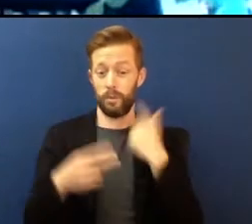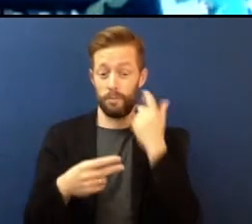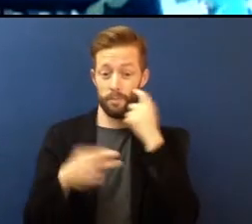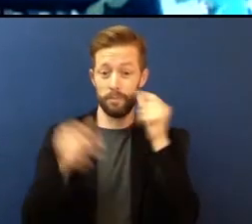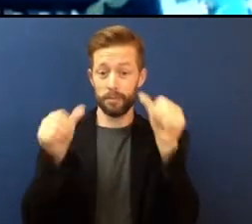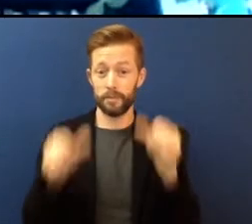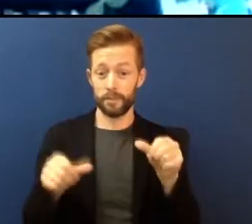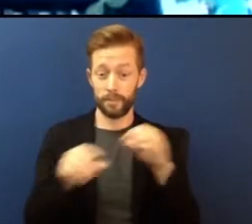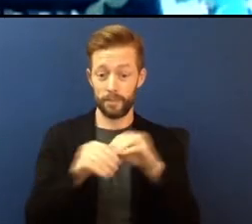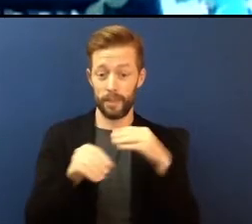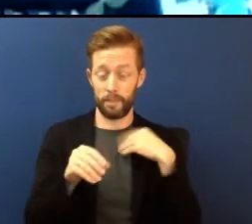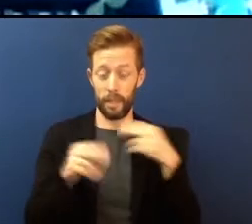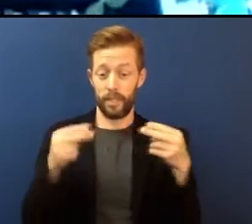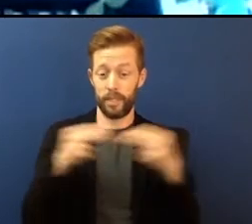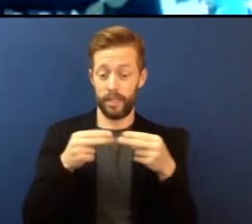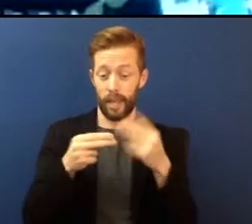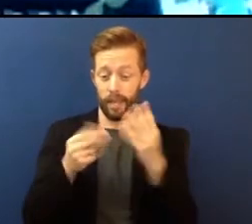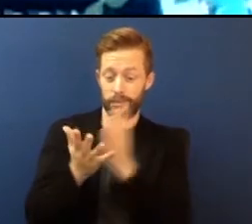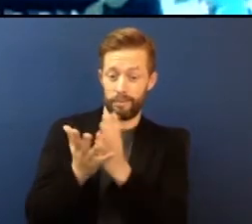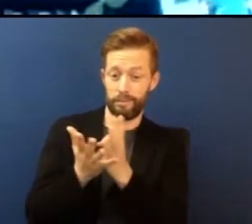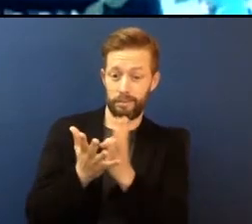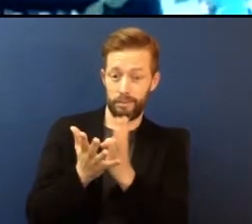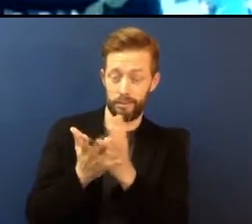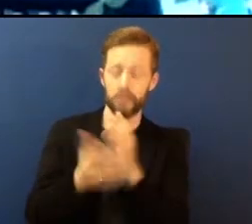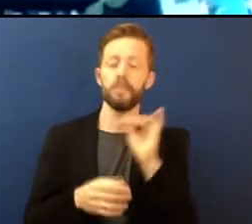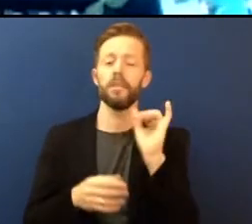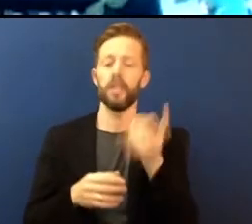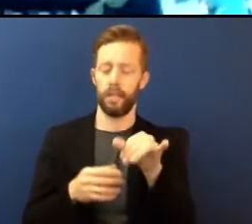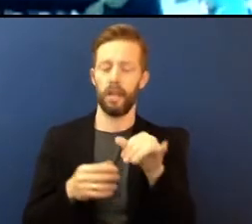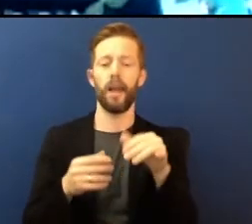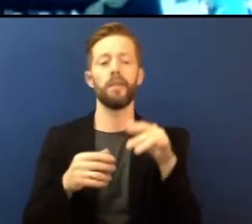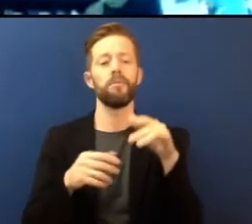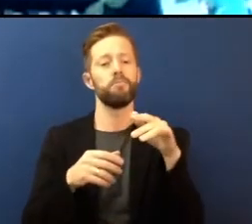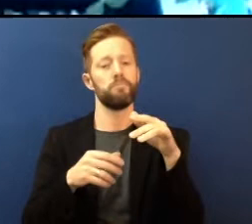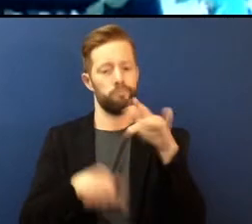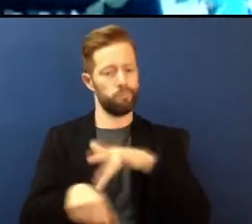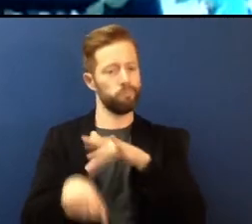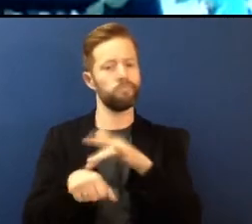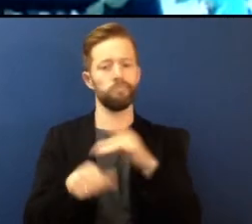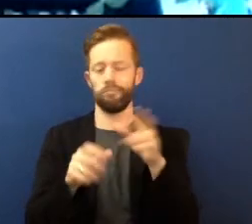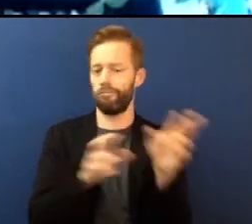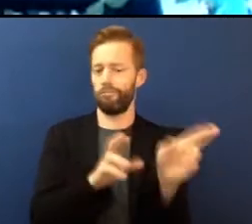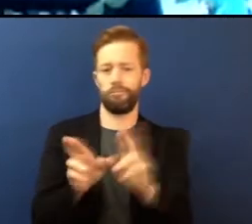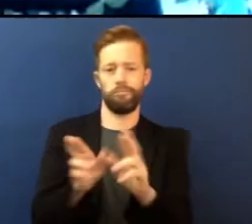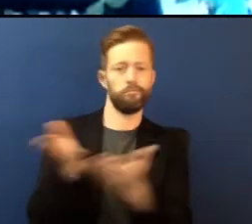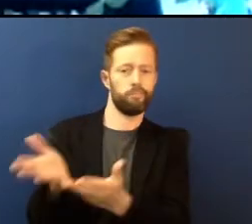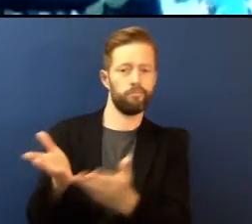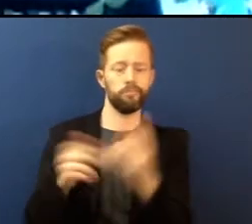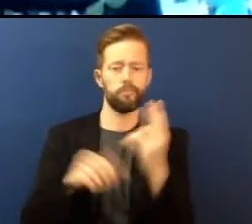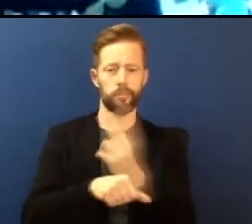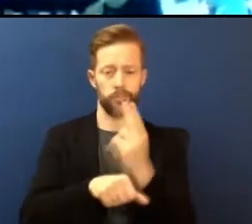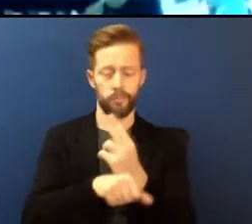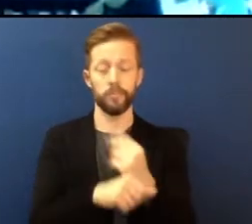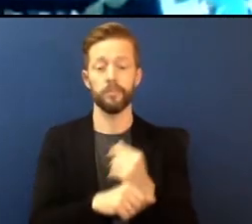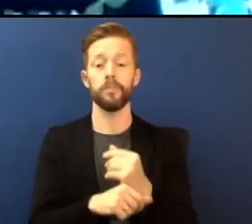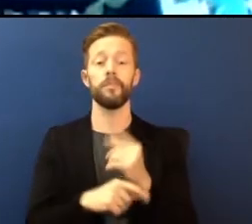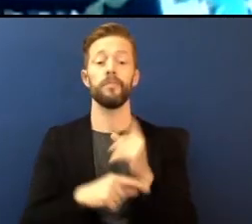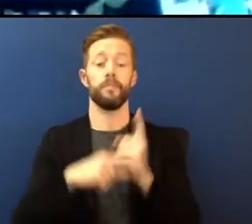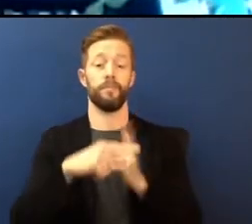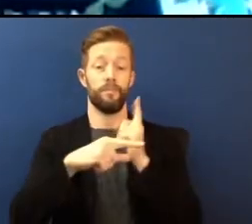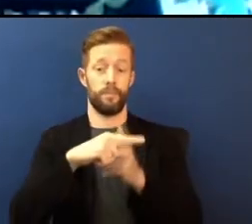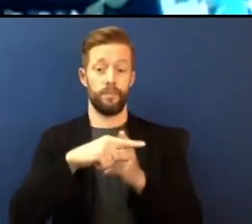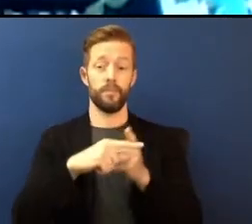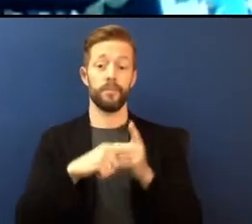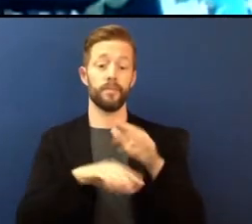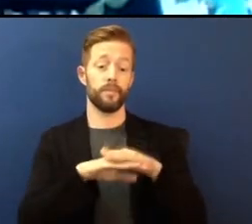I posted in my second last slide, those resources are available. And we